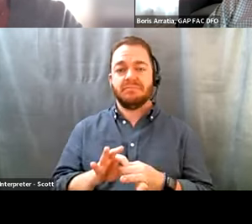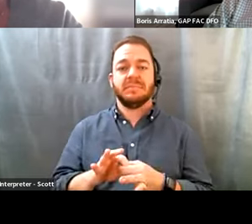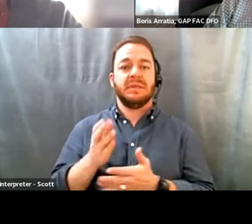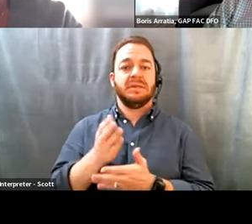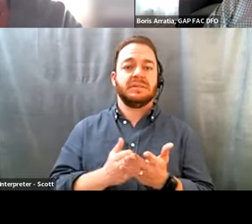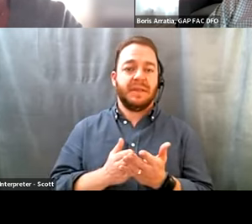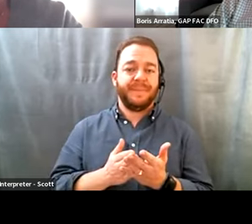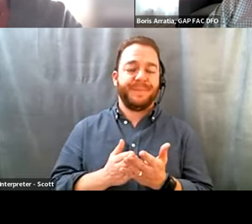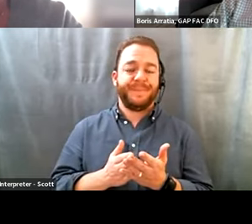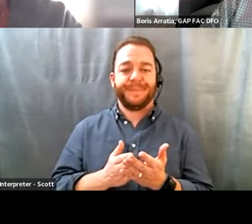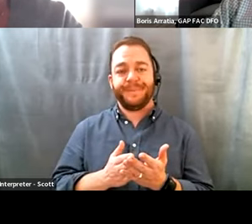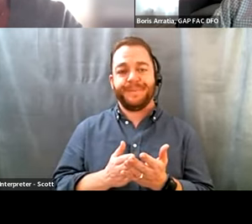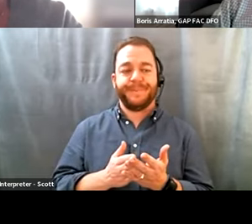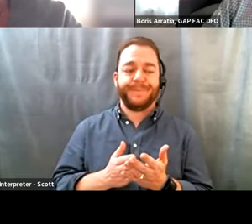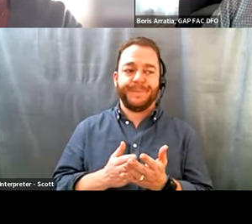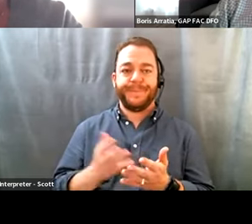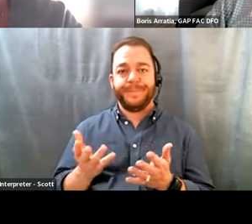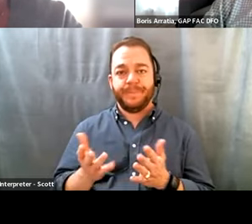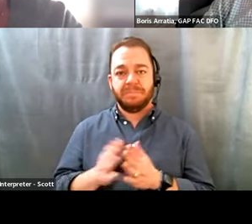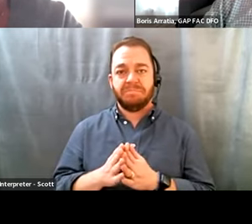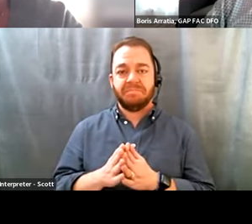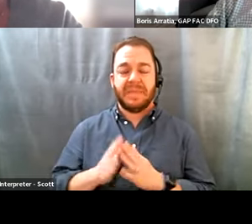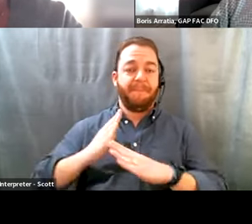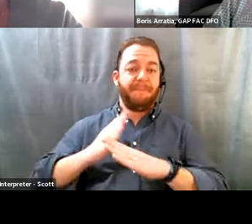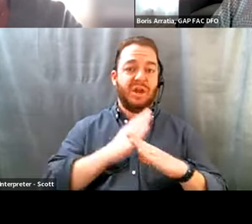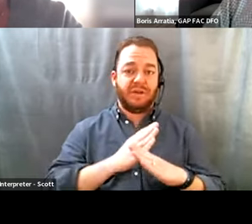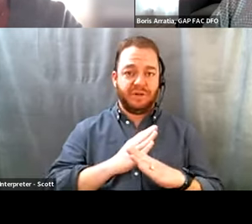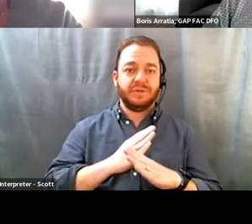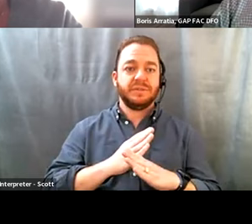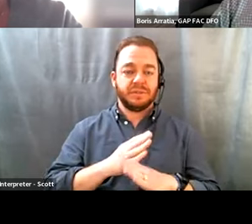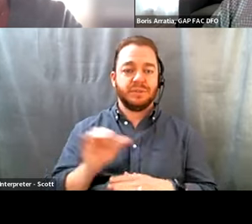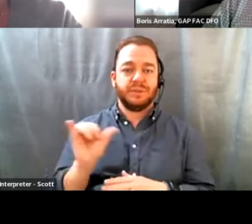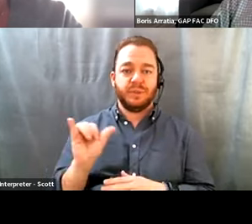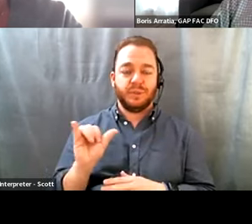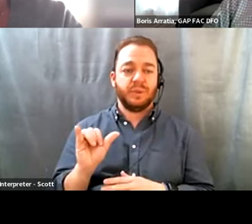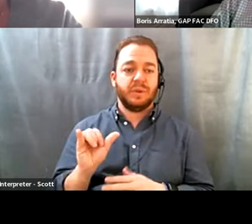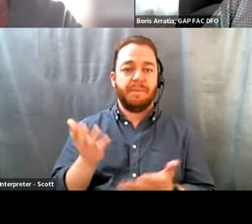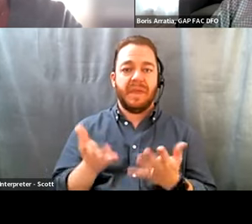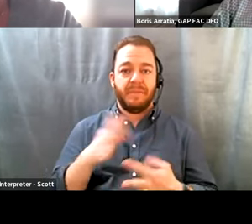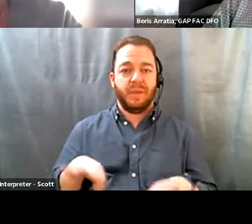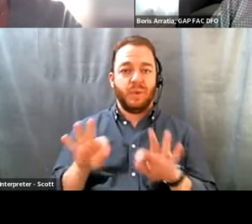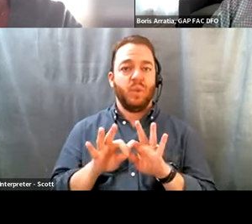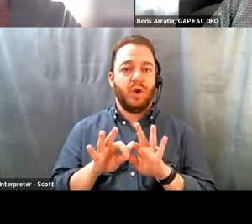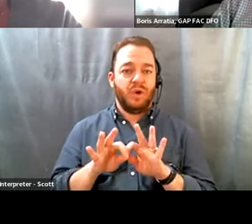of the barriers that are out there as well. And maybe it's worth getting out there.